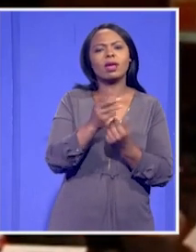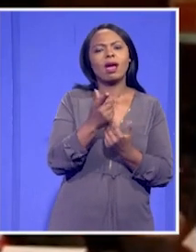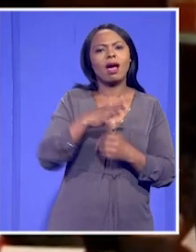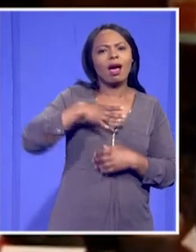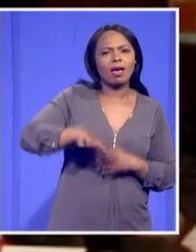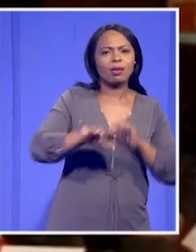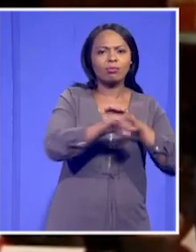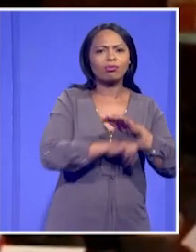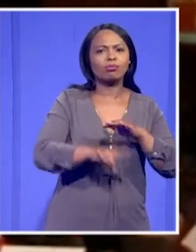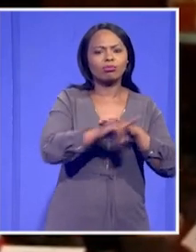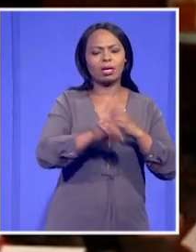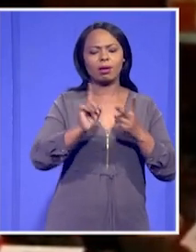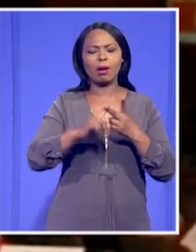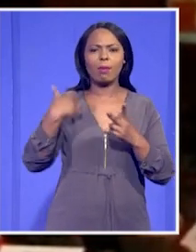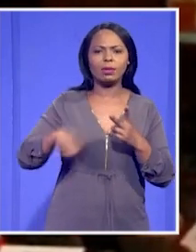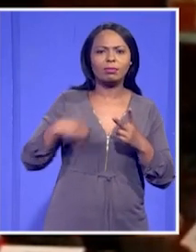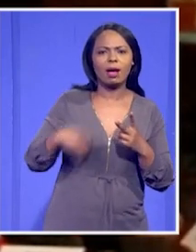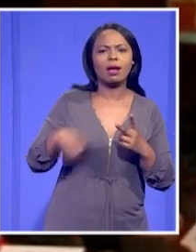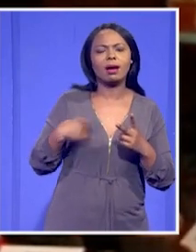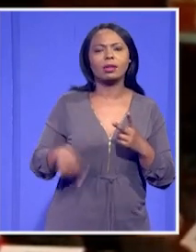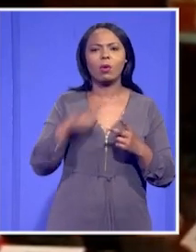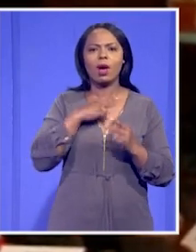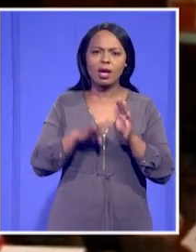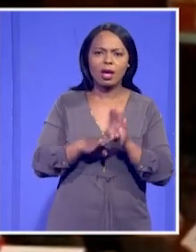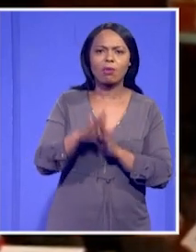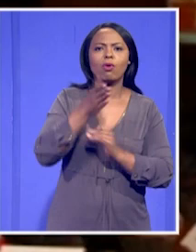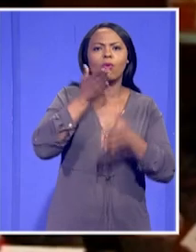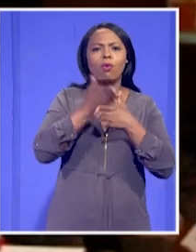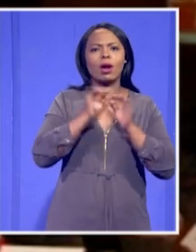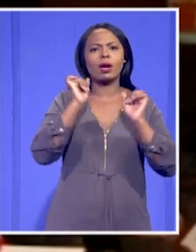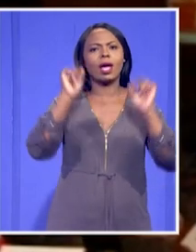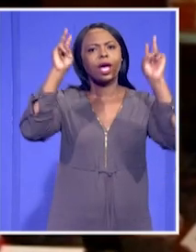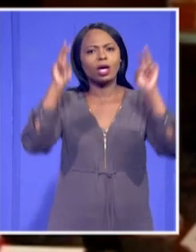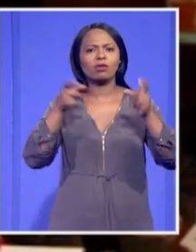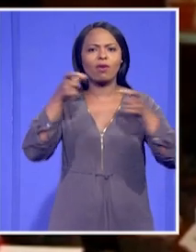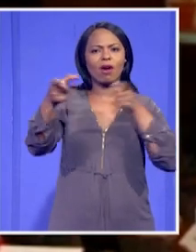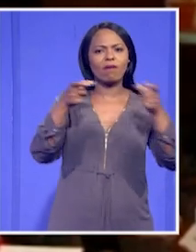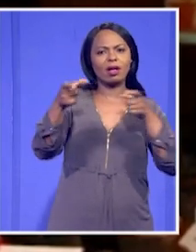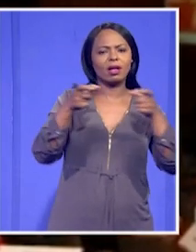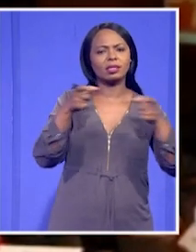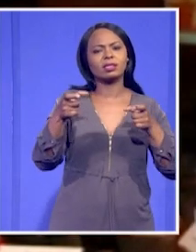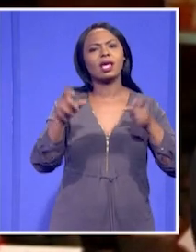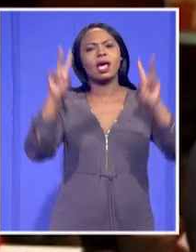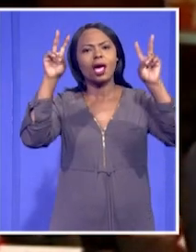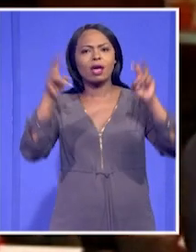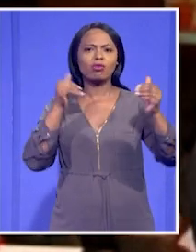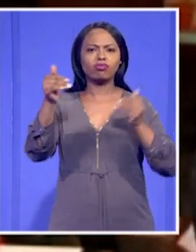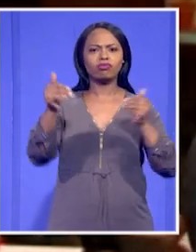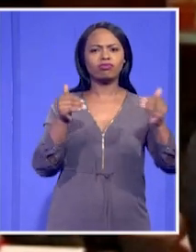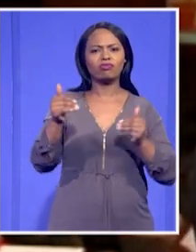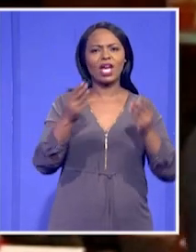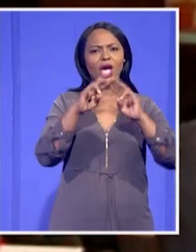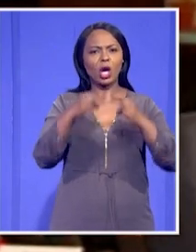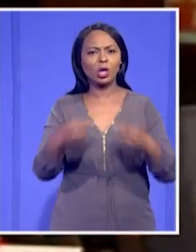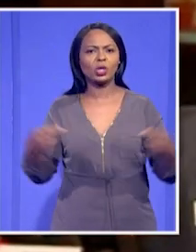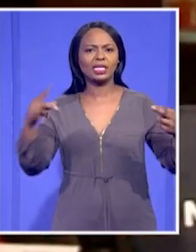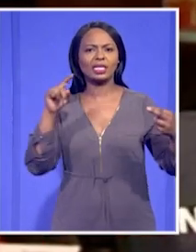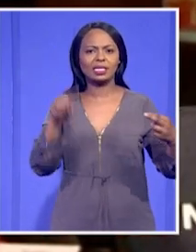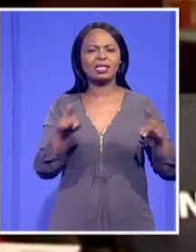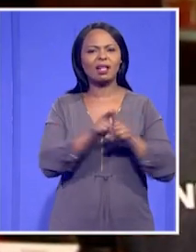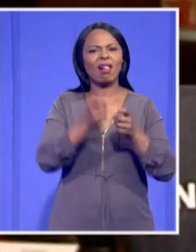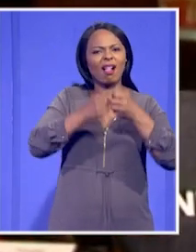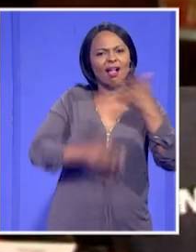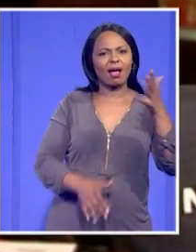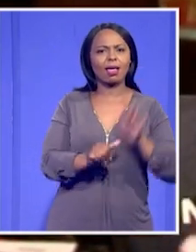with the municipalities, so that they improve their work, the issues of governance, the issue of managing the resources, and many other